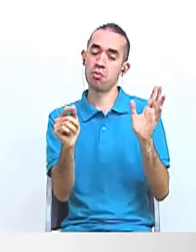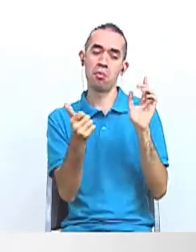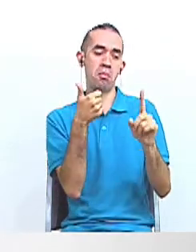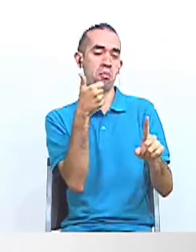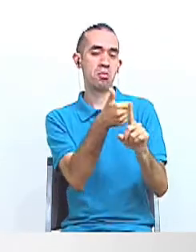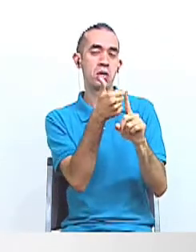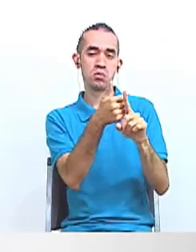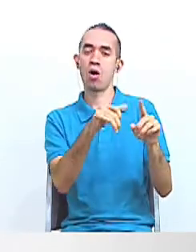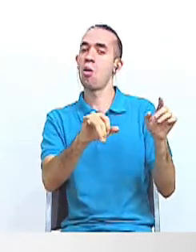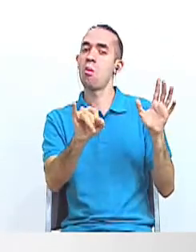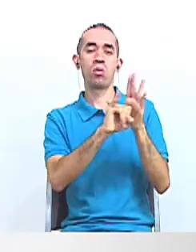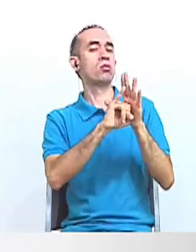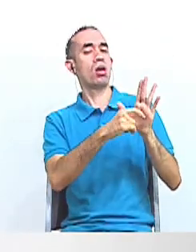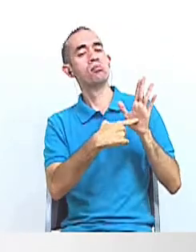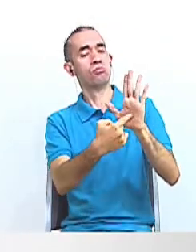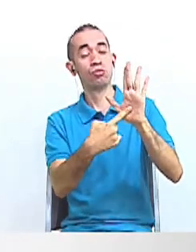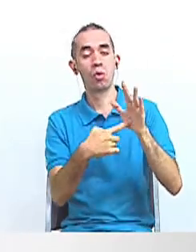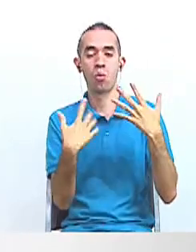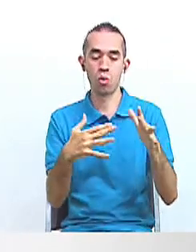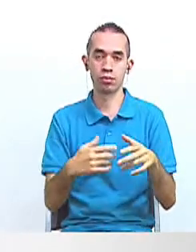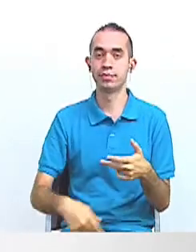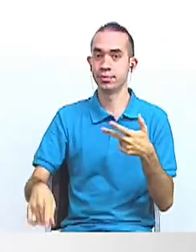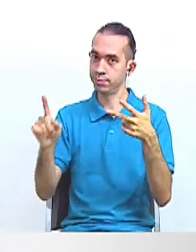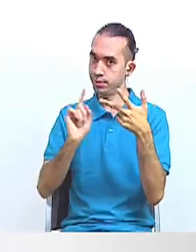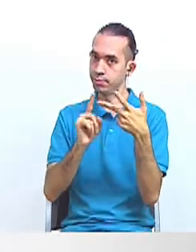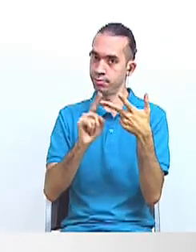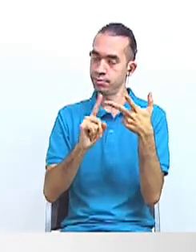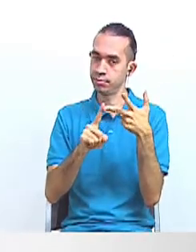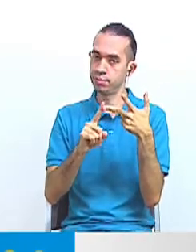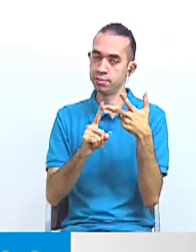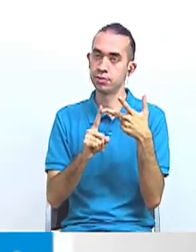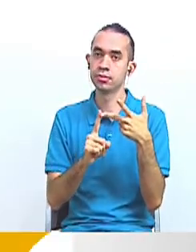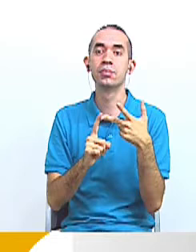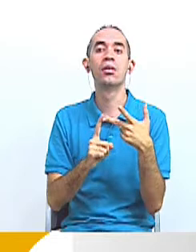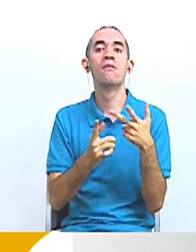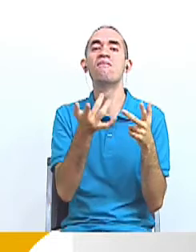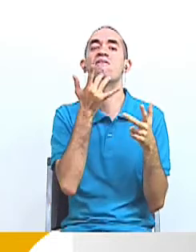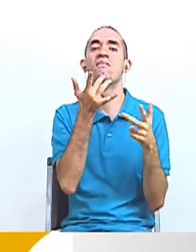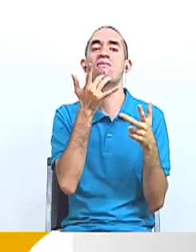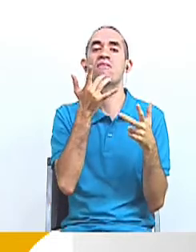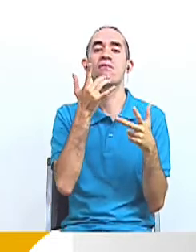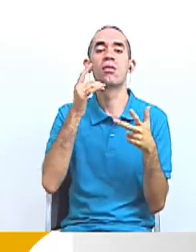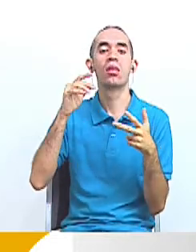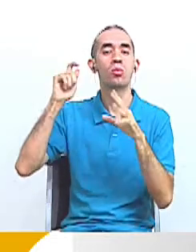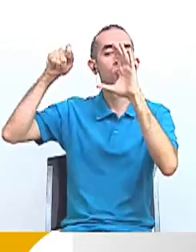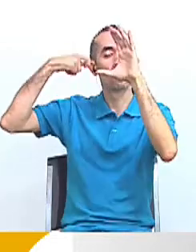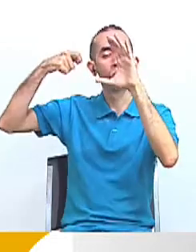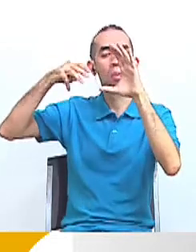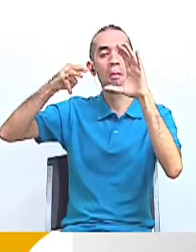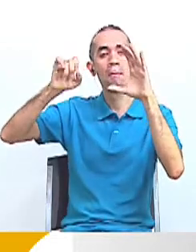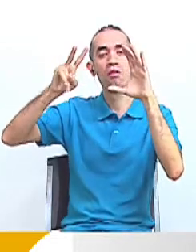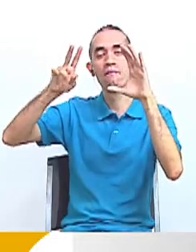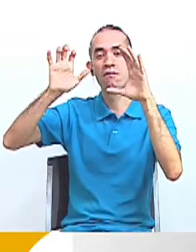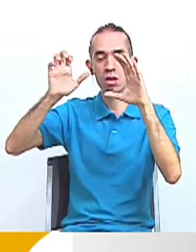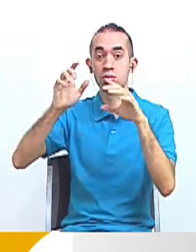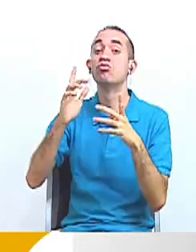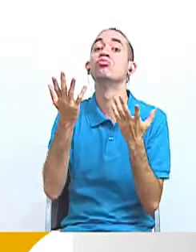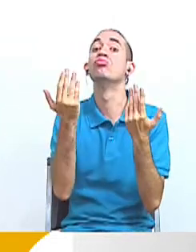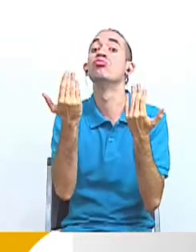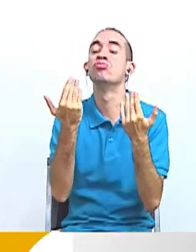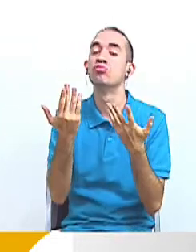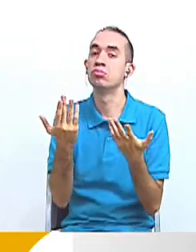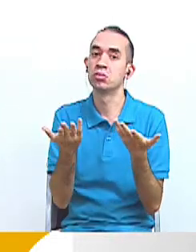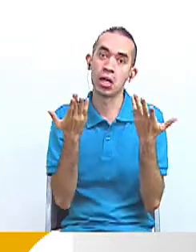right? And my third question for you today, what's your favorite movie? Think about that.